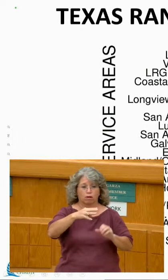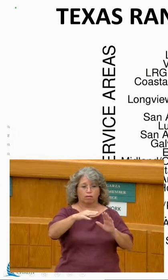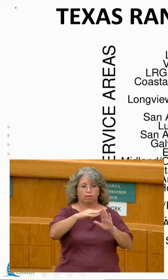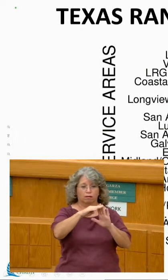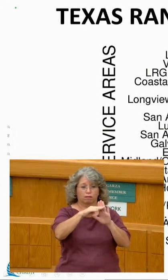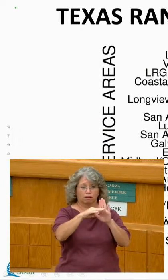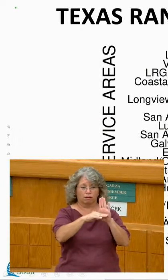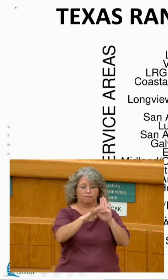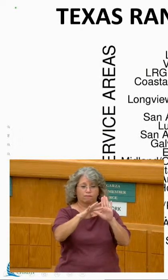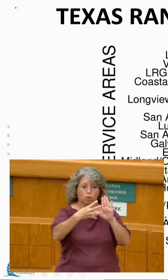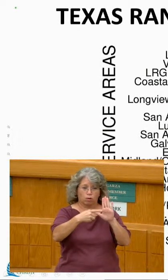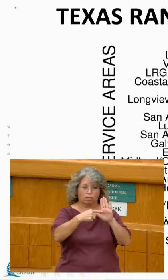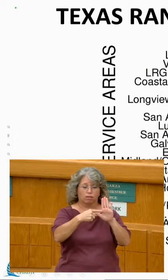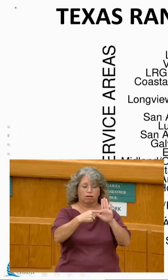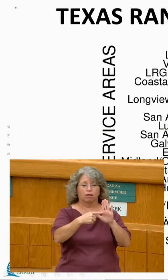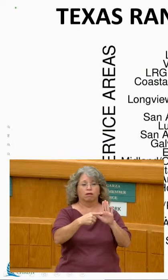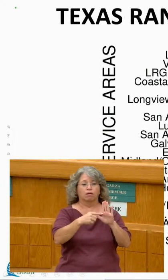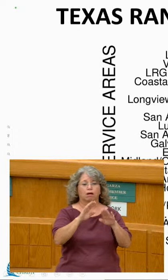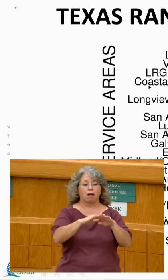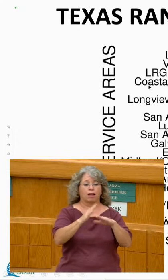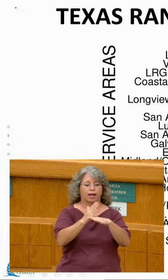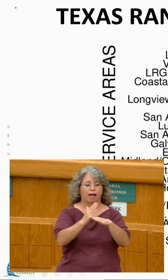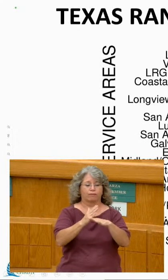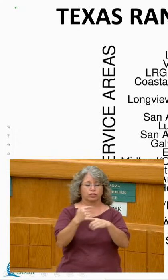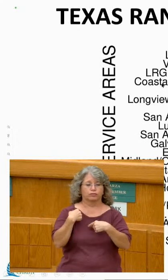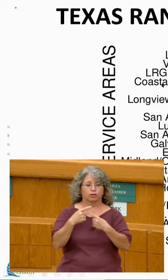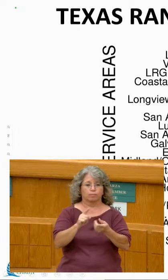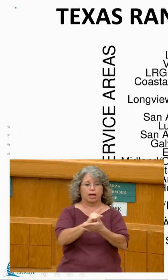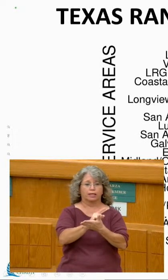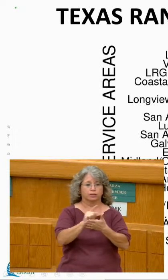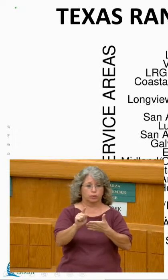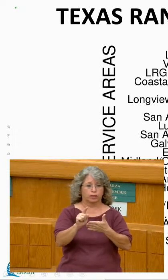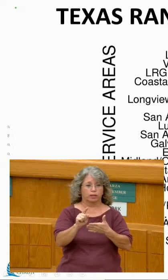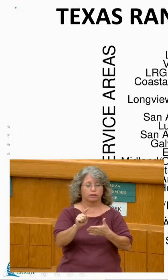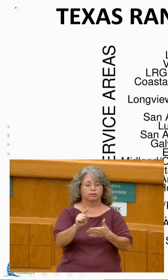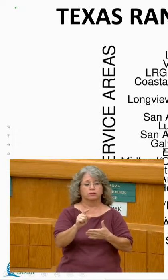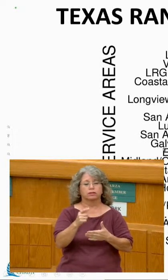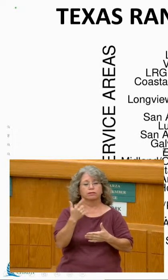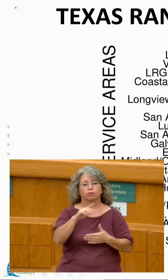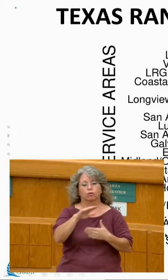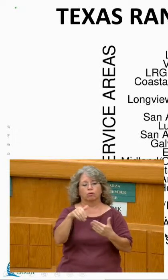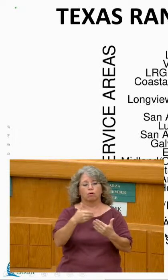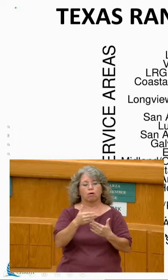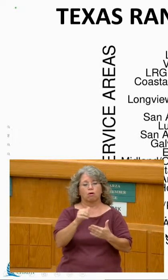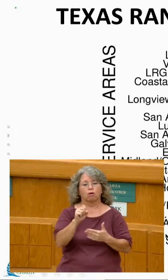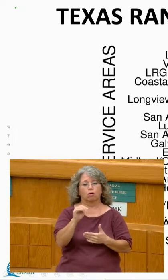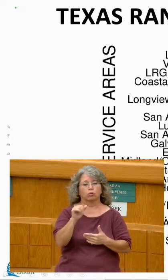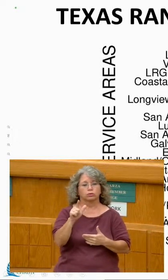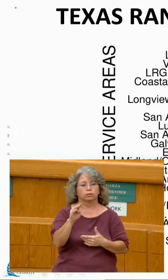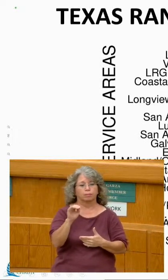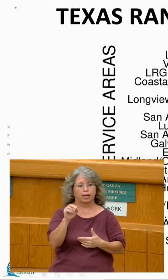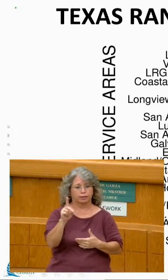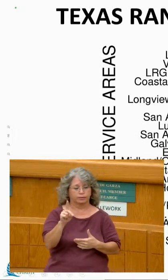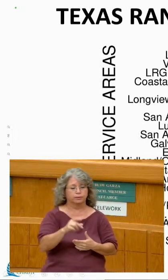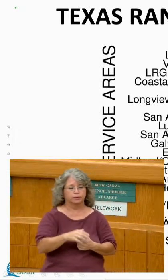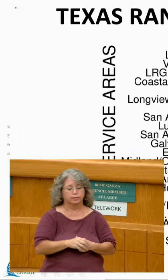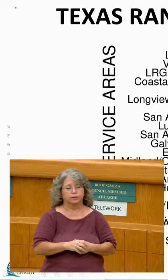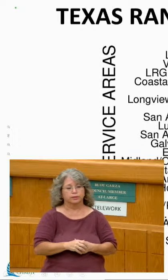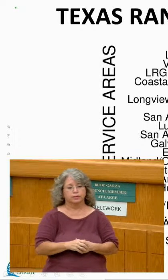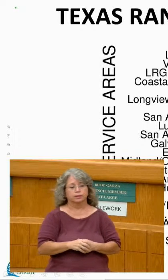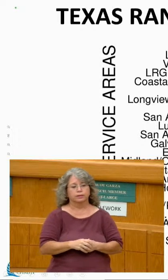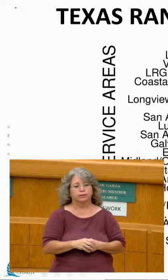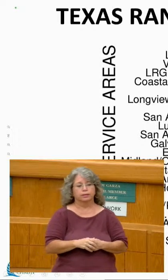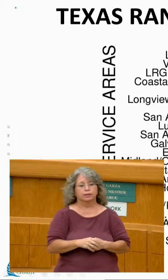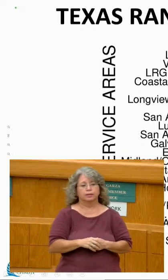over the past week in the state. And by we, I mean the Coastal Bend, again, compared against all the other trauma service areas. It's